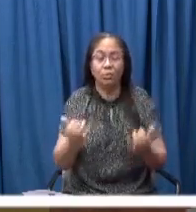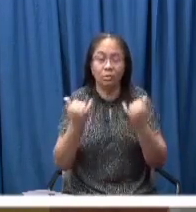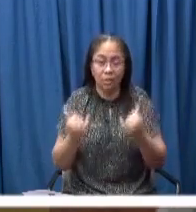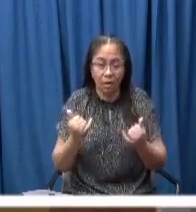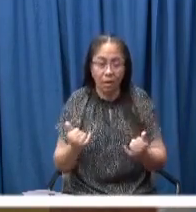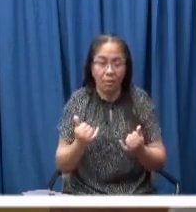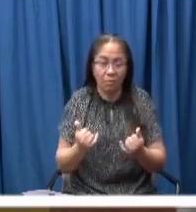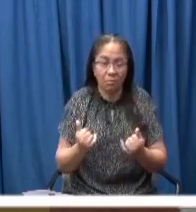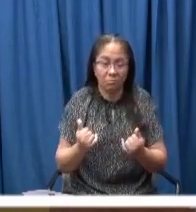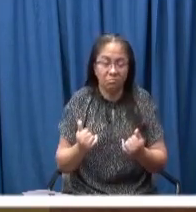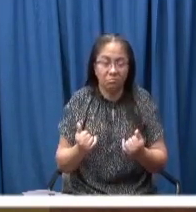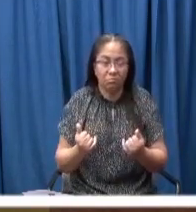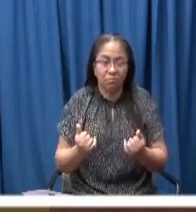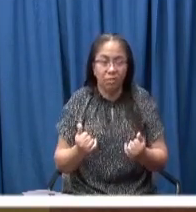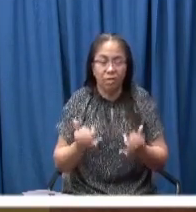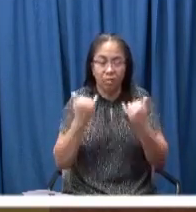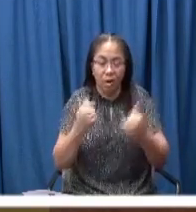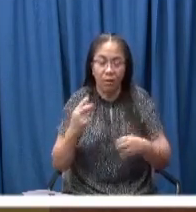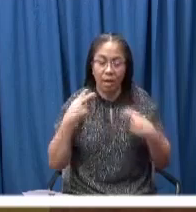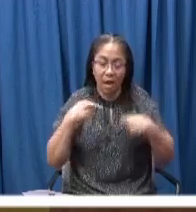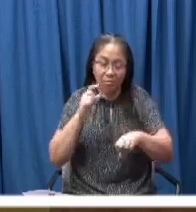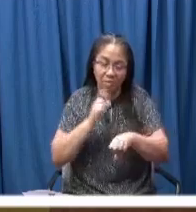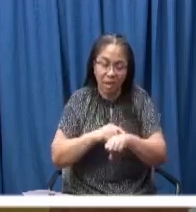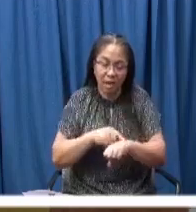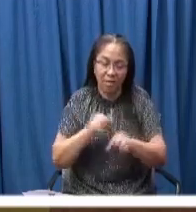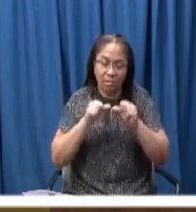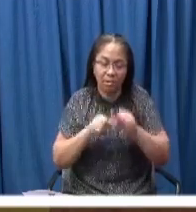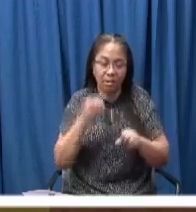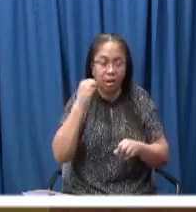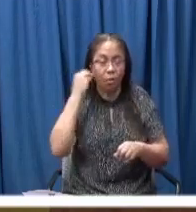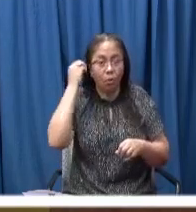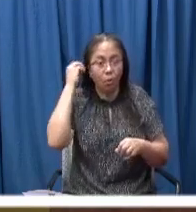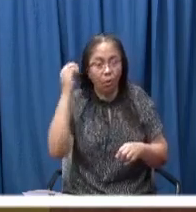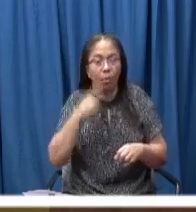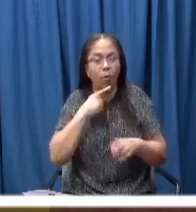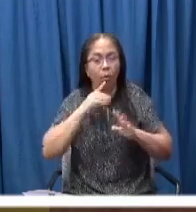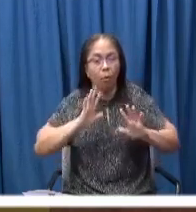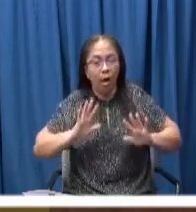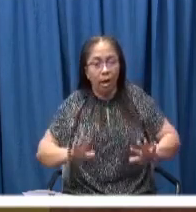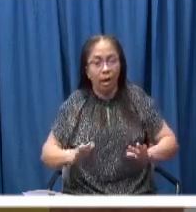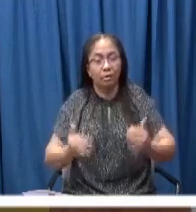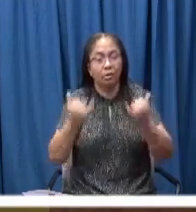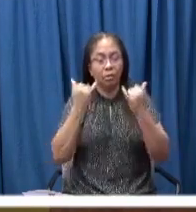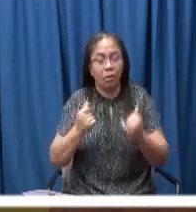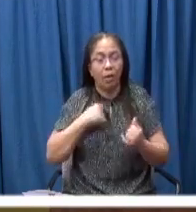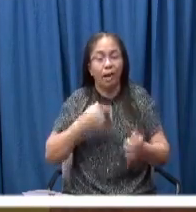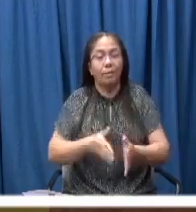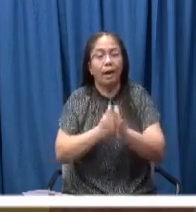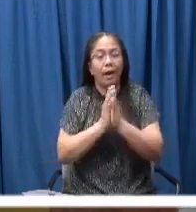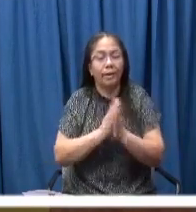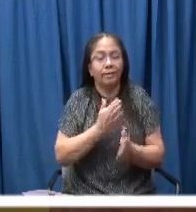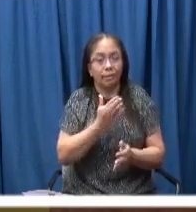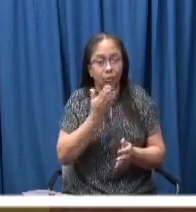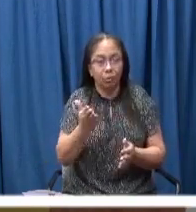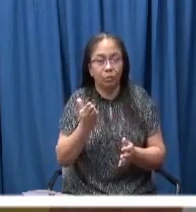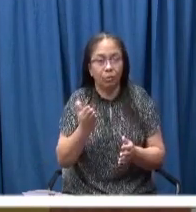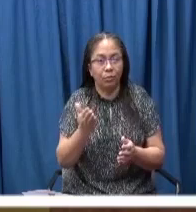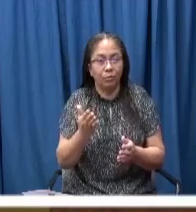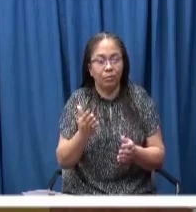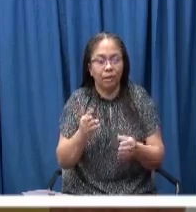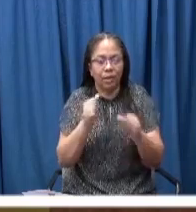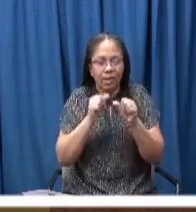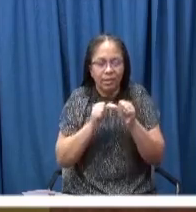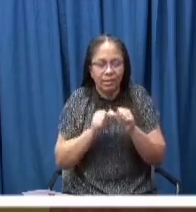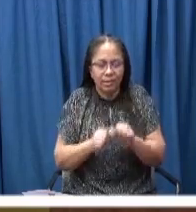of slowness and time where we are confined, I'm asking that in these days, spend